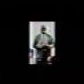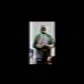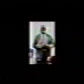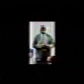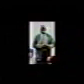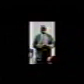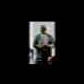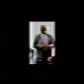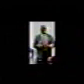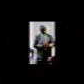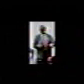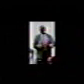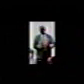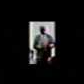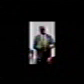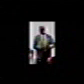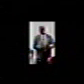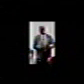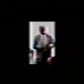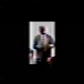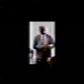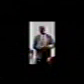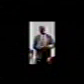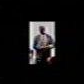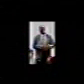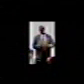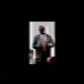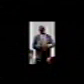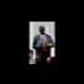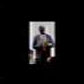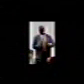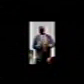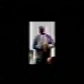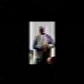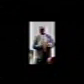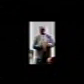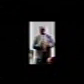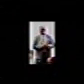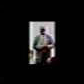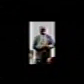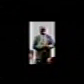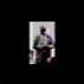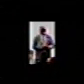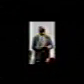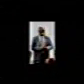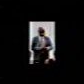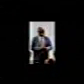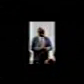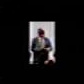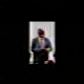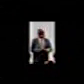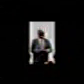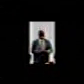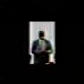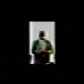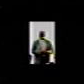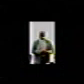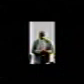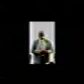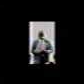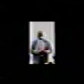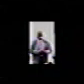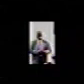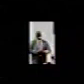The person there that you wanted to get married, but HIV will not allow you to get married. You go for test now, they say it's